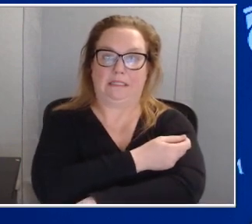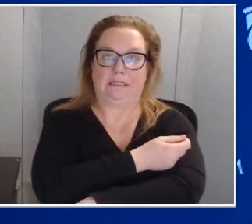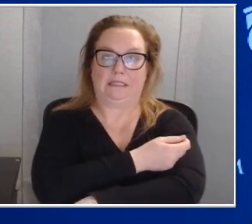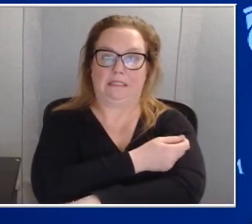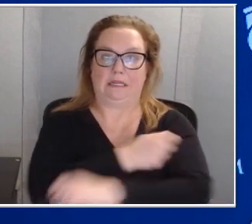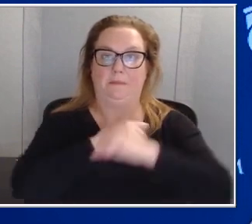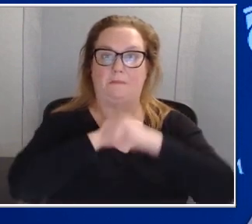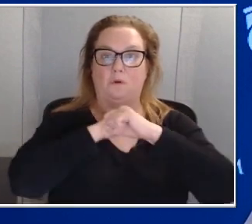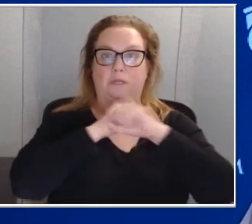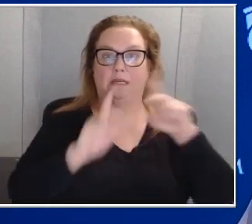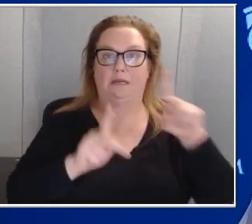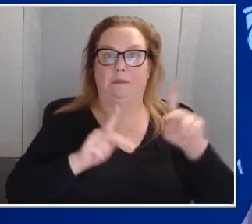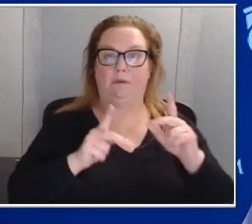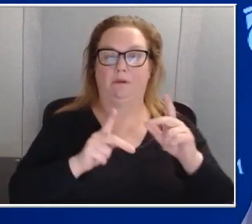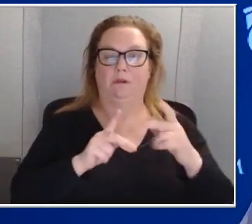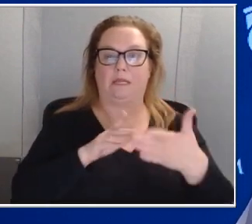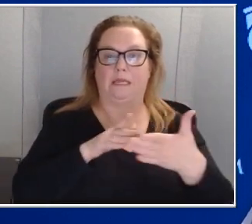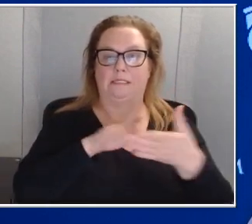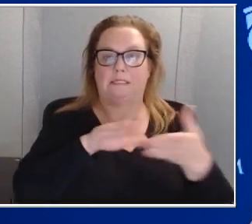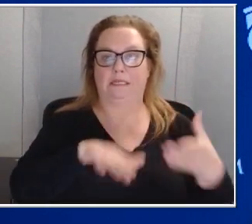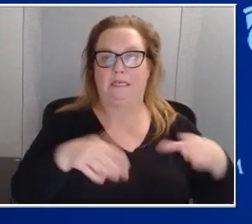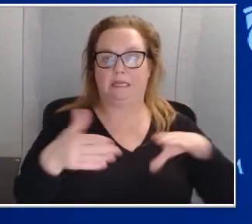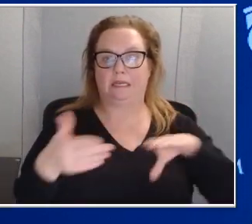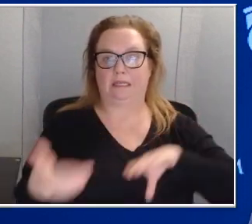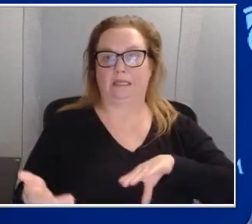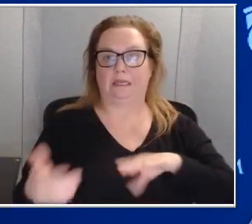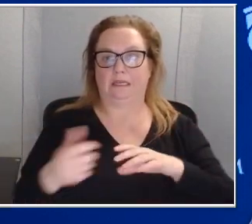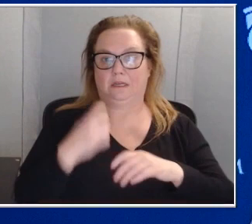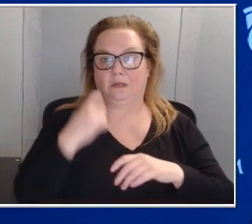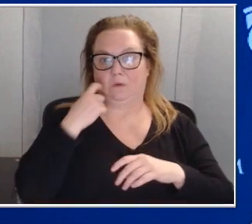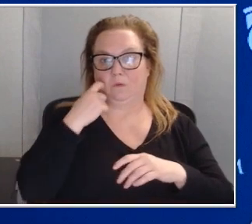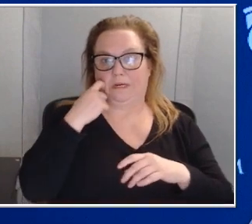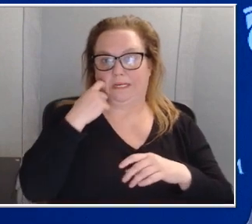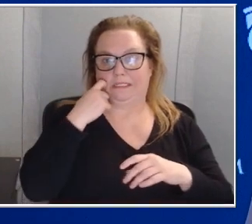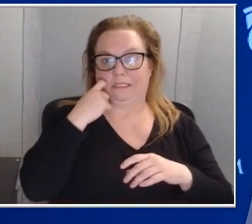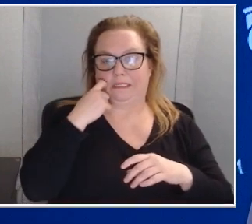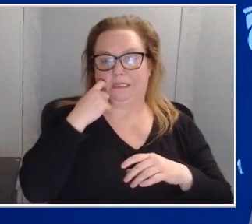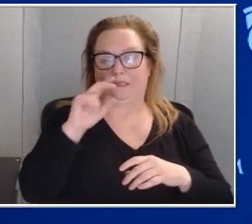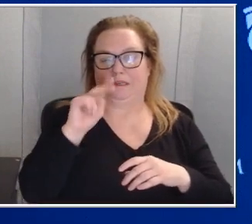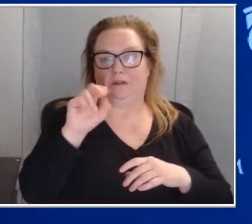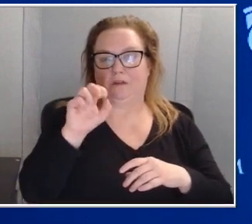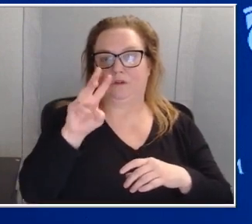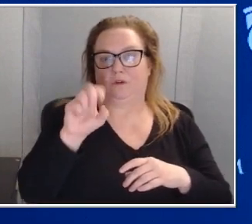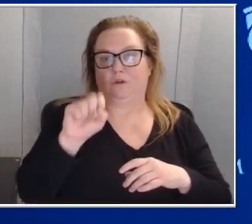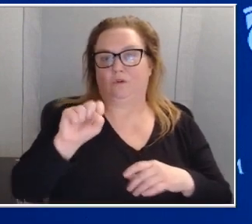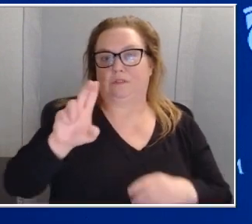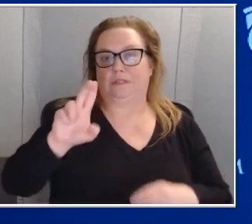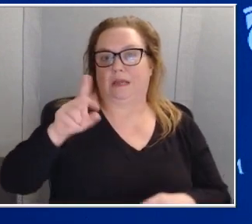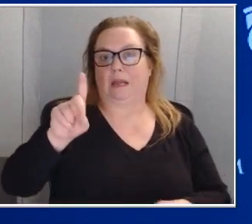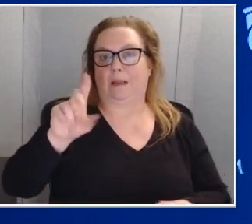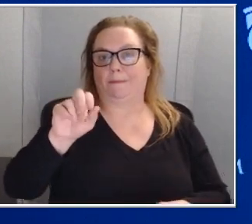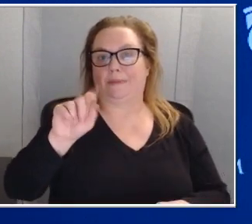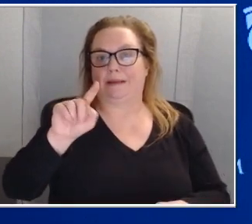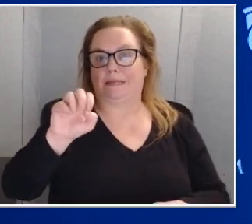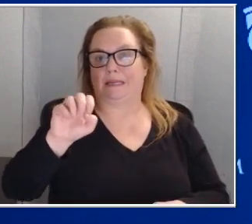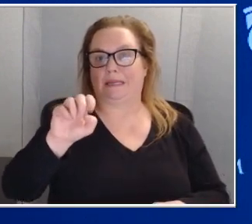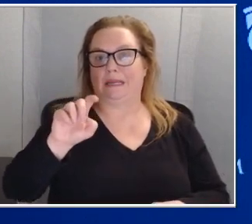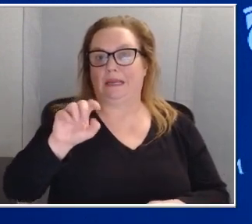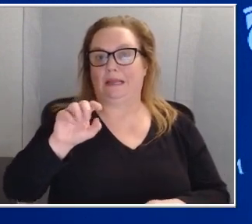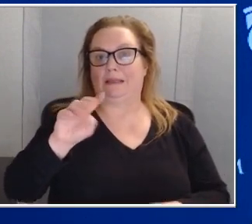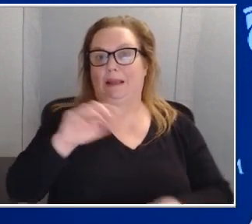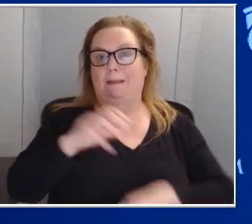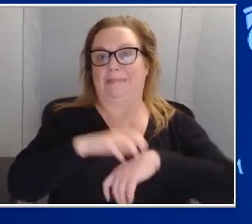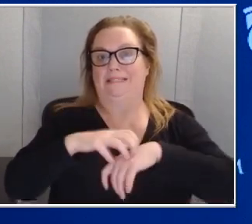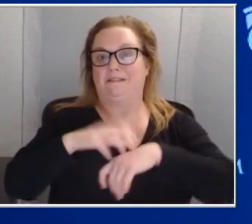protected people against that morbidity and mortality. Just a recent news update, there was that recent measles outbreak in